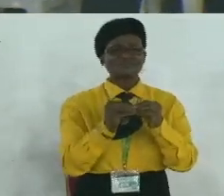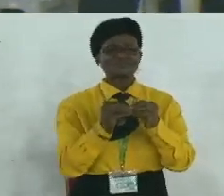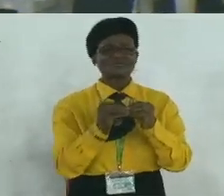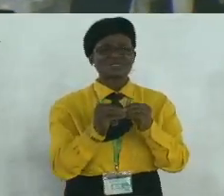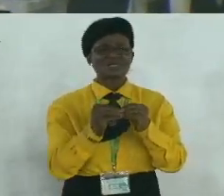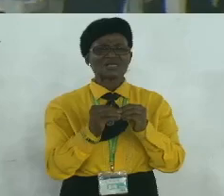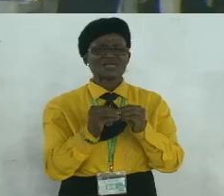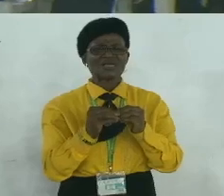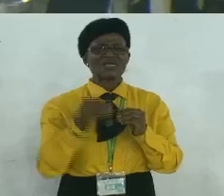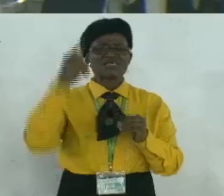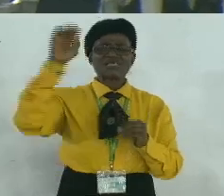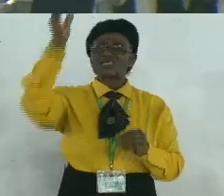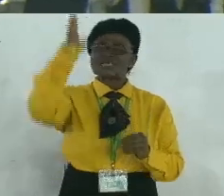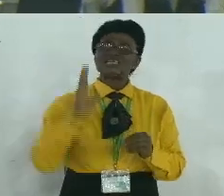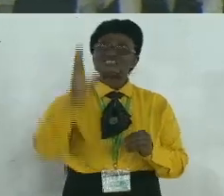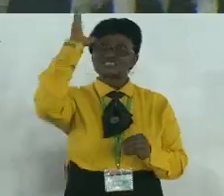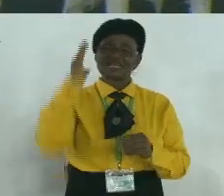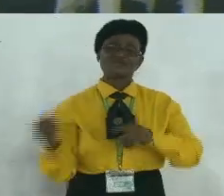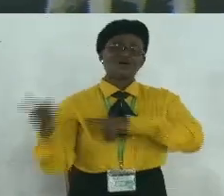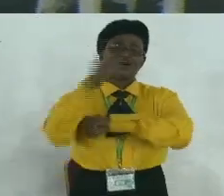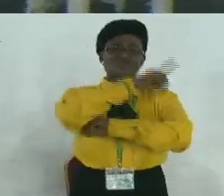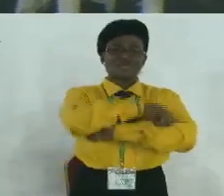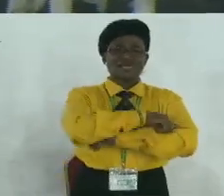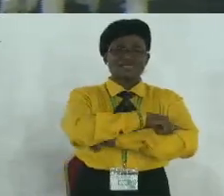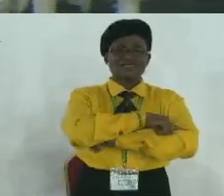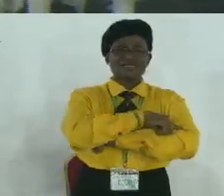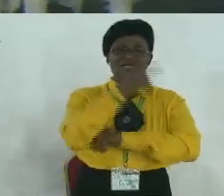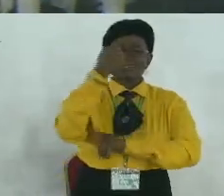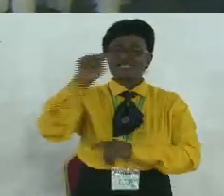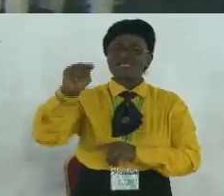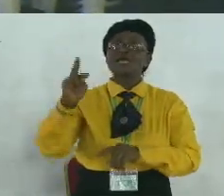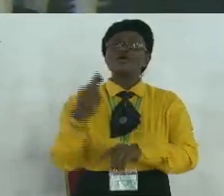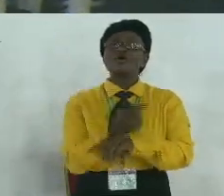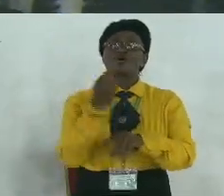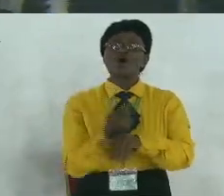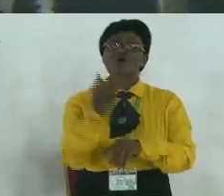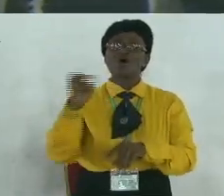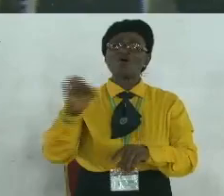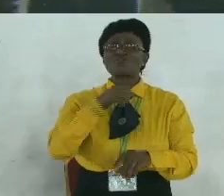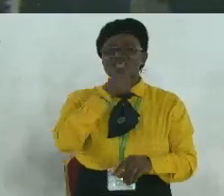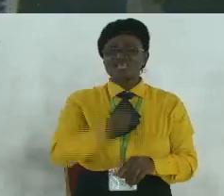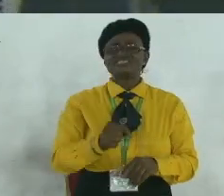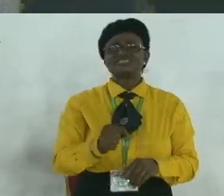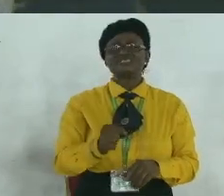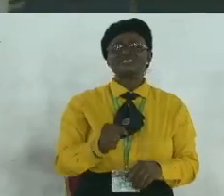The Ancient of Days, the Rock of Ages,